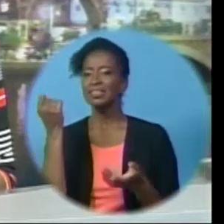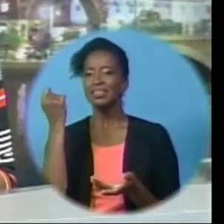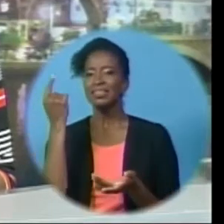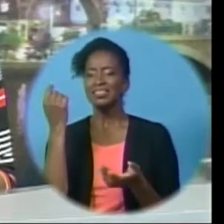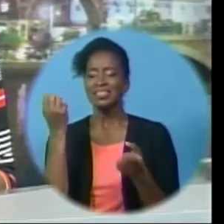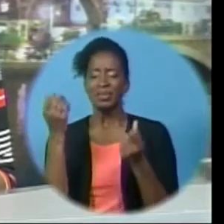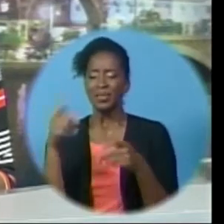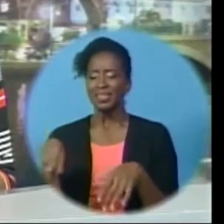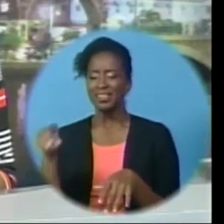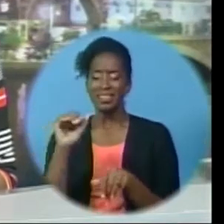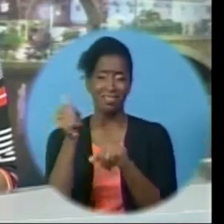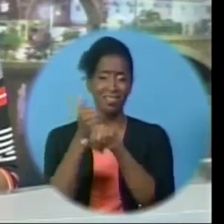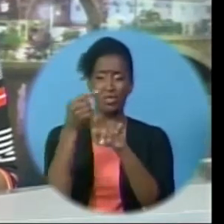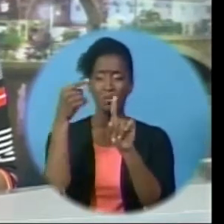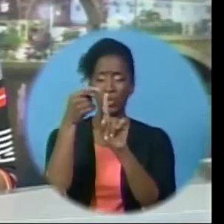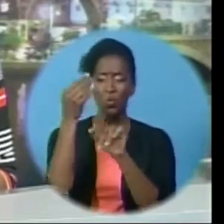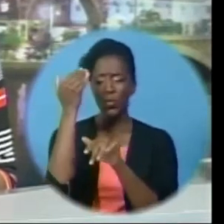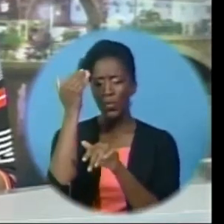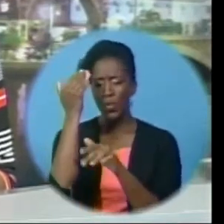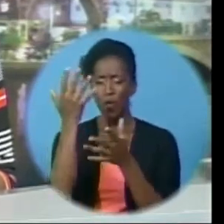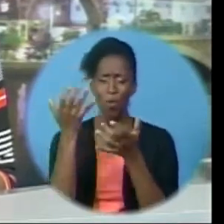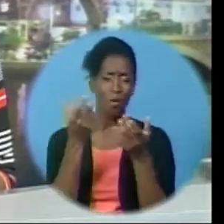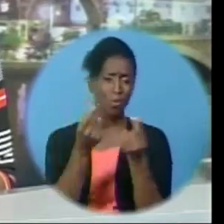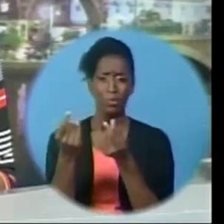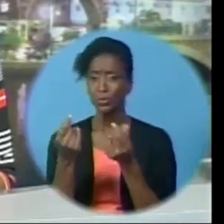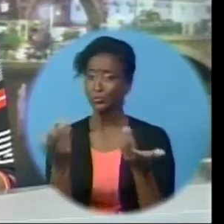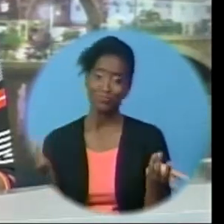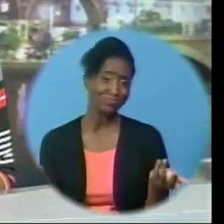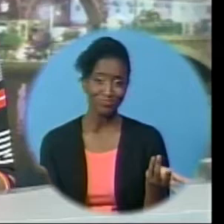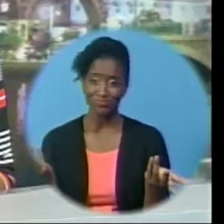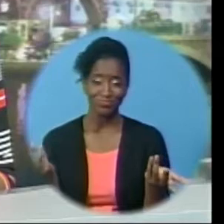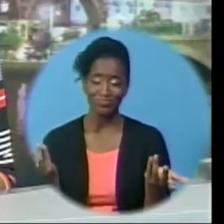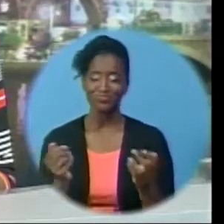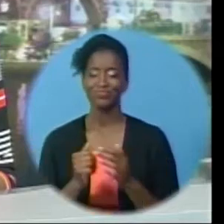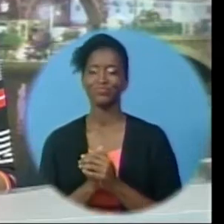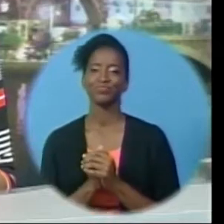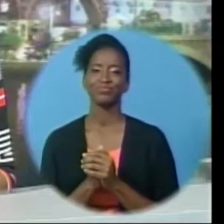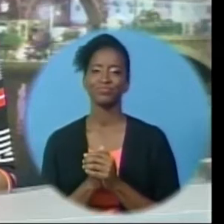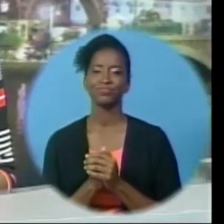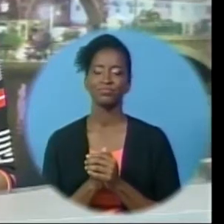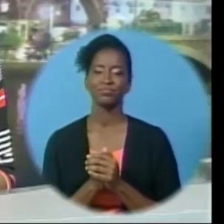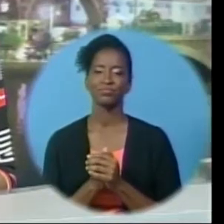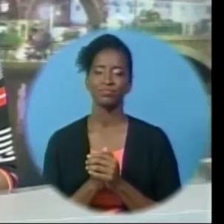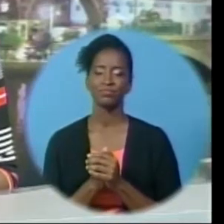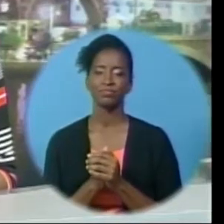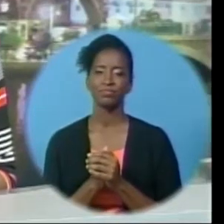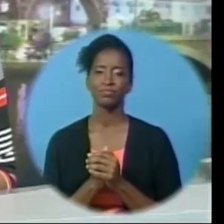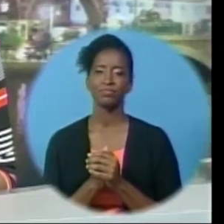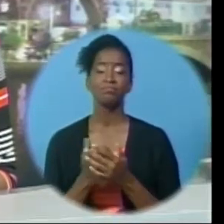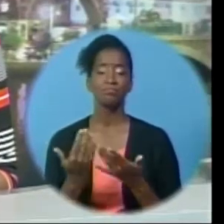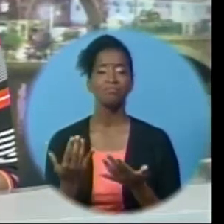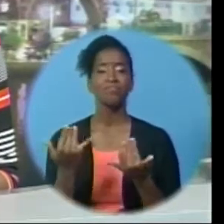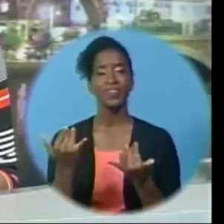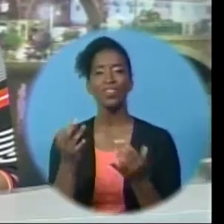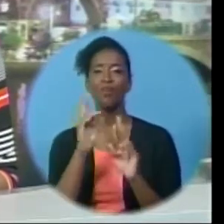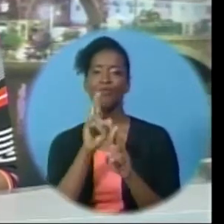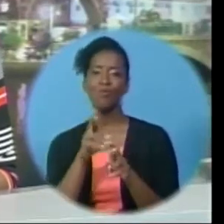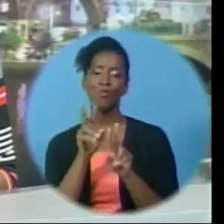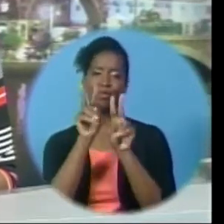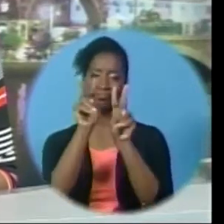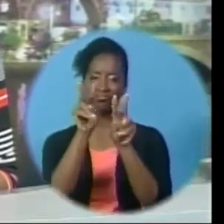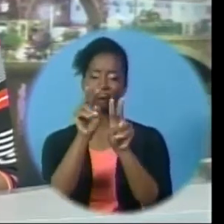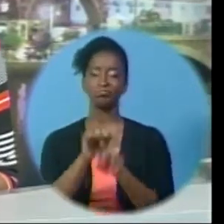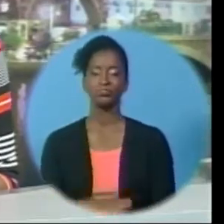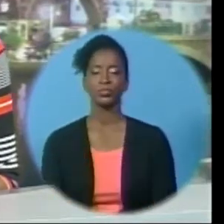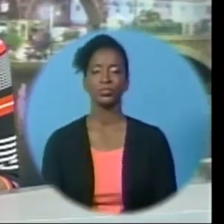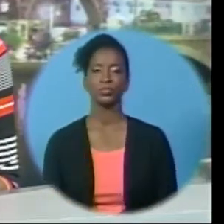one degree or another. But how many of them know what they want to do or how to achieve it? Well, Sharika Griffith takes a closer